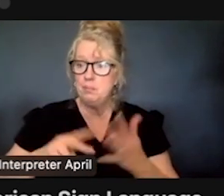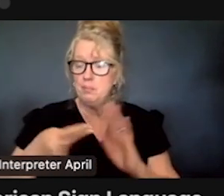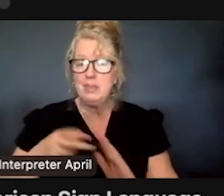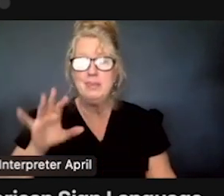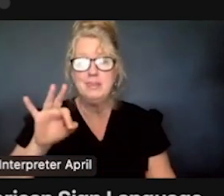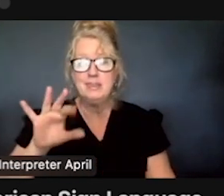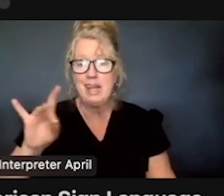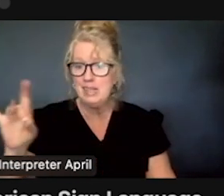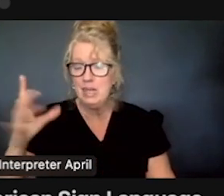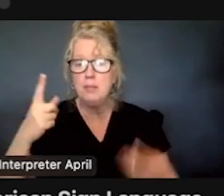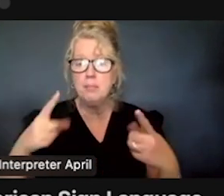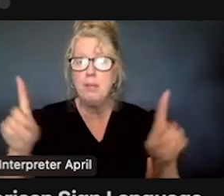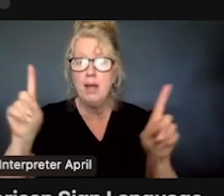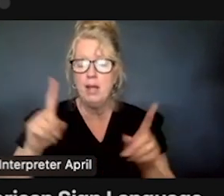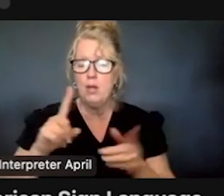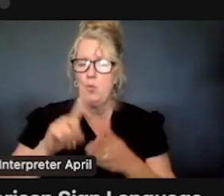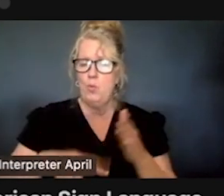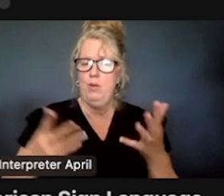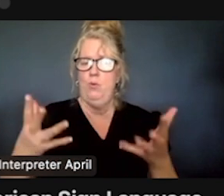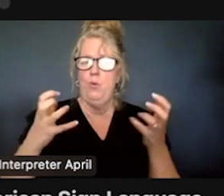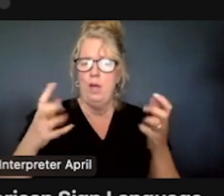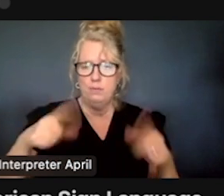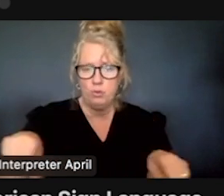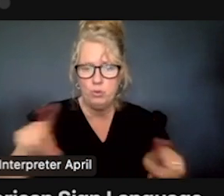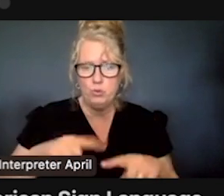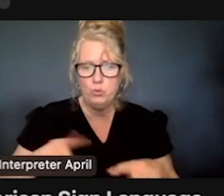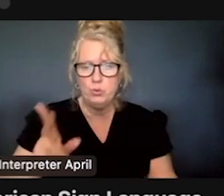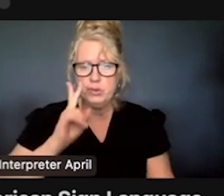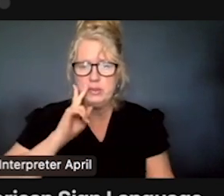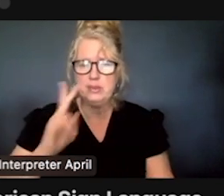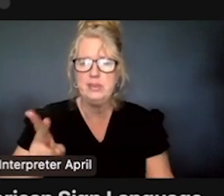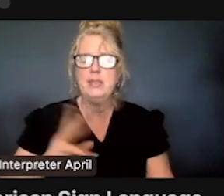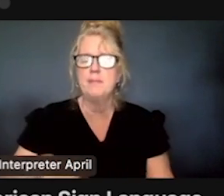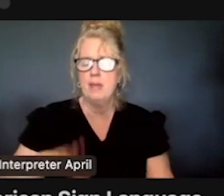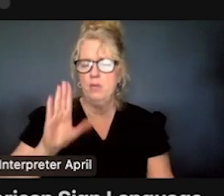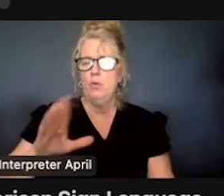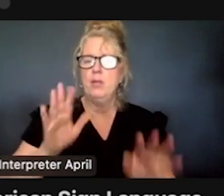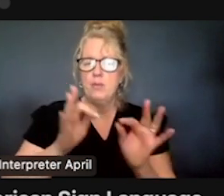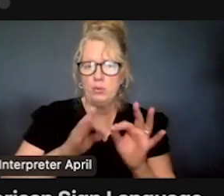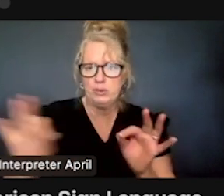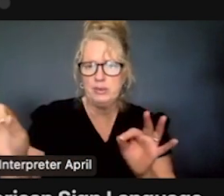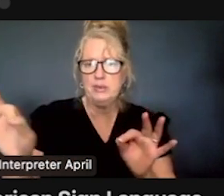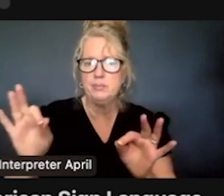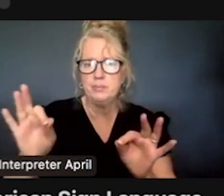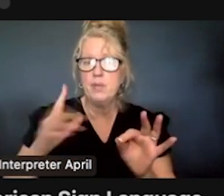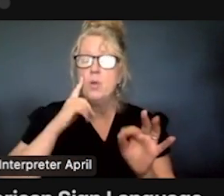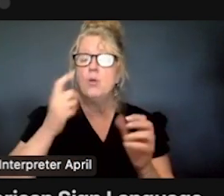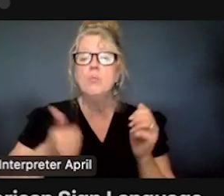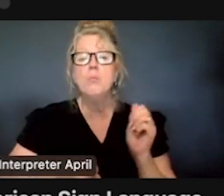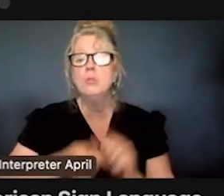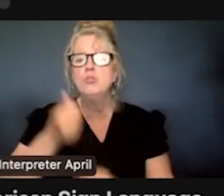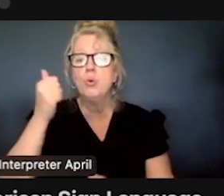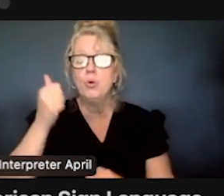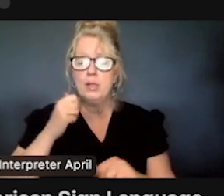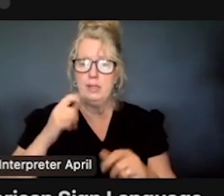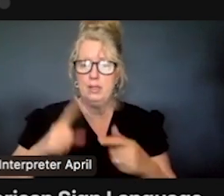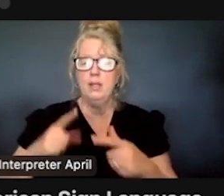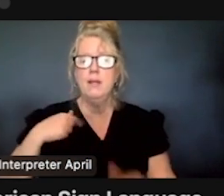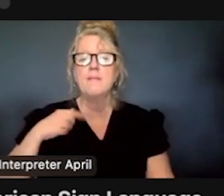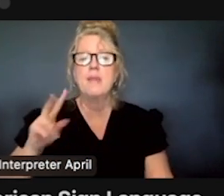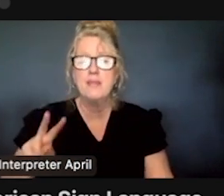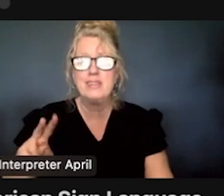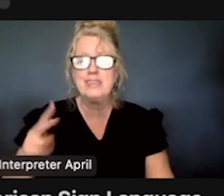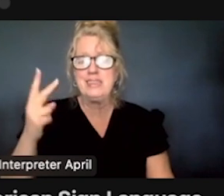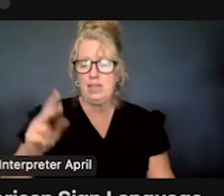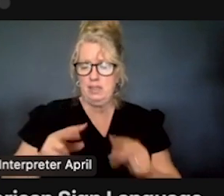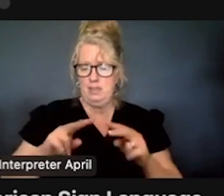work? And what I want you to see is one of these sentences, the vast majority, it's almost the second to the last sentence there,